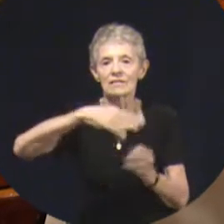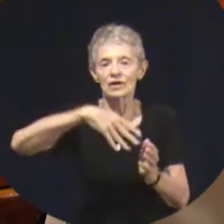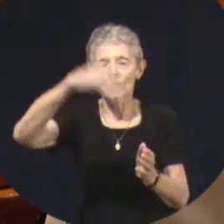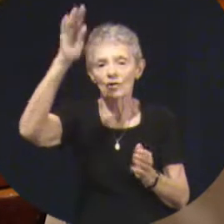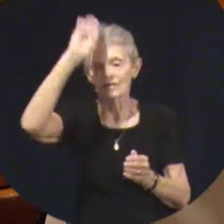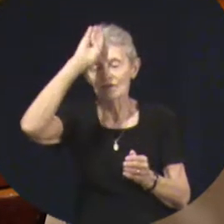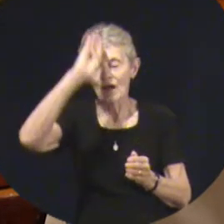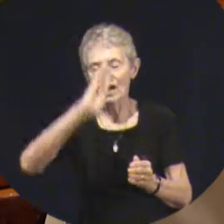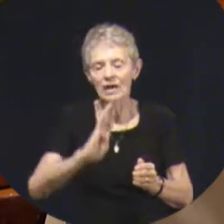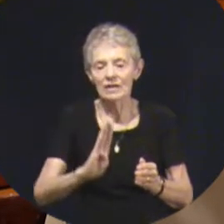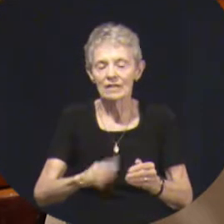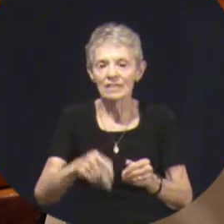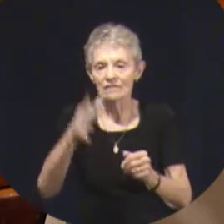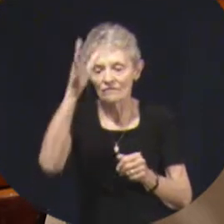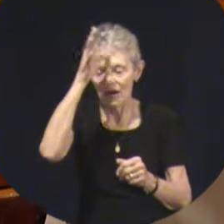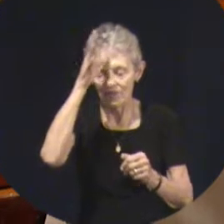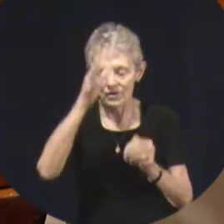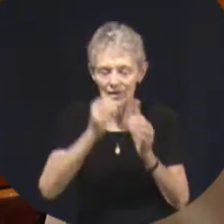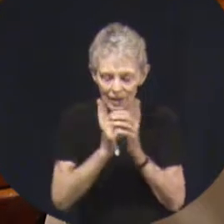Amen.